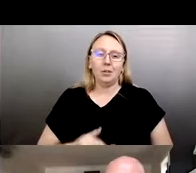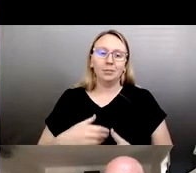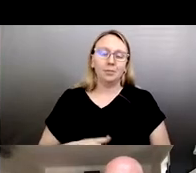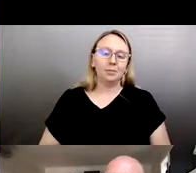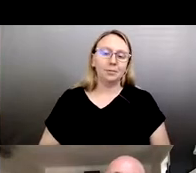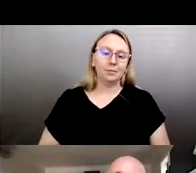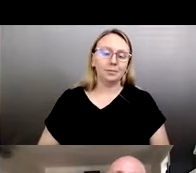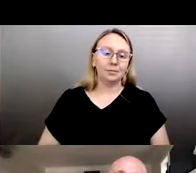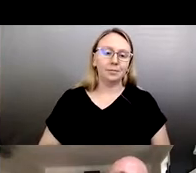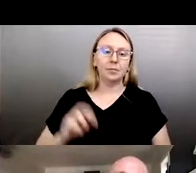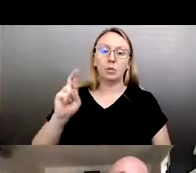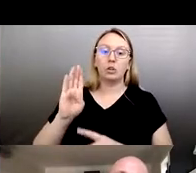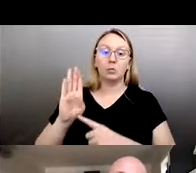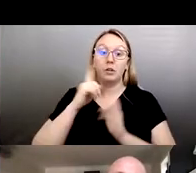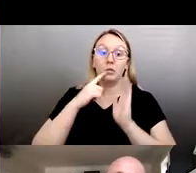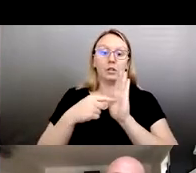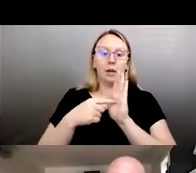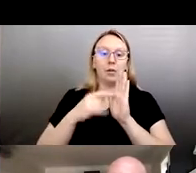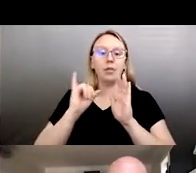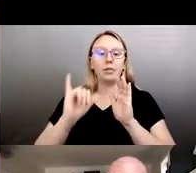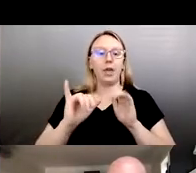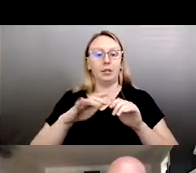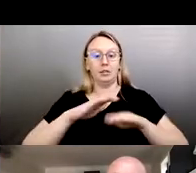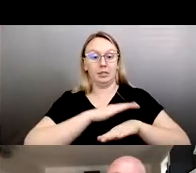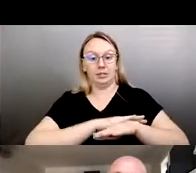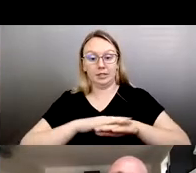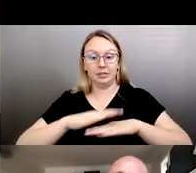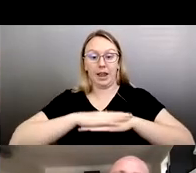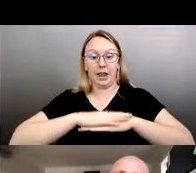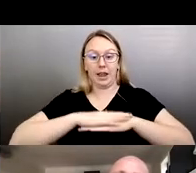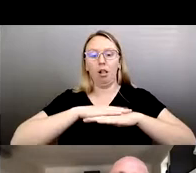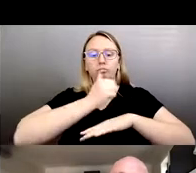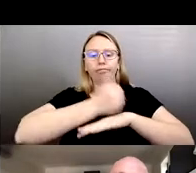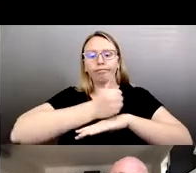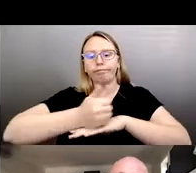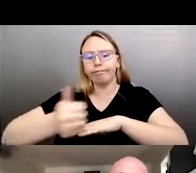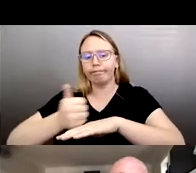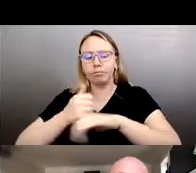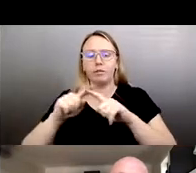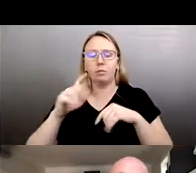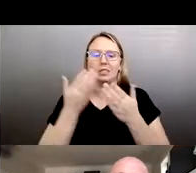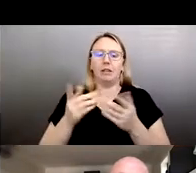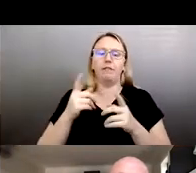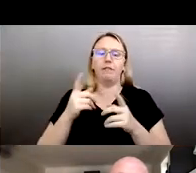Roger, for example, covered that Mies van der Rohe X-frame table with objects from all over the world.